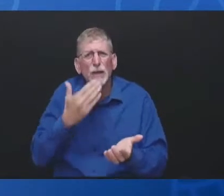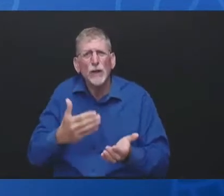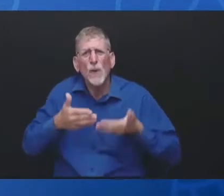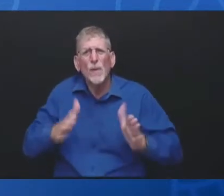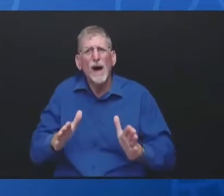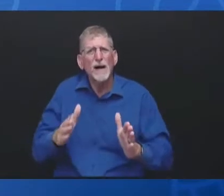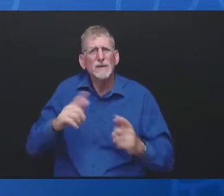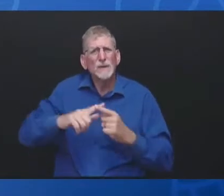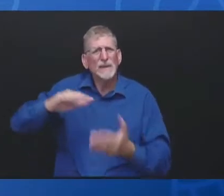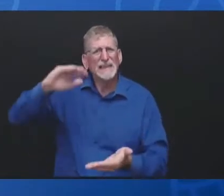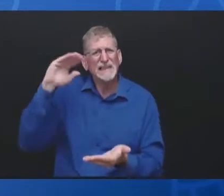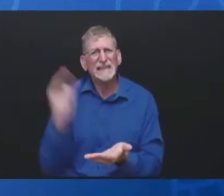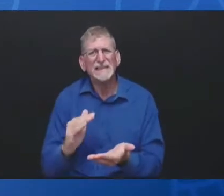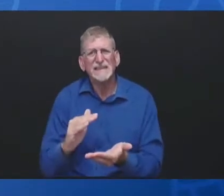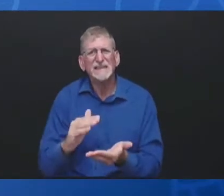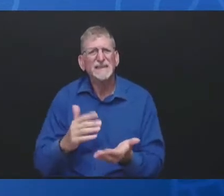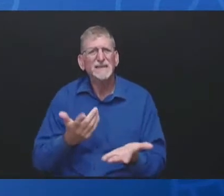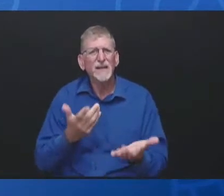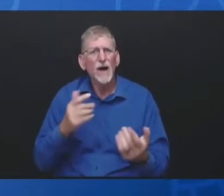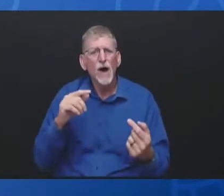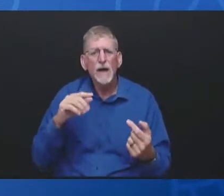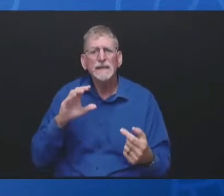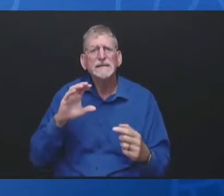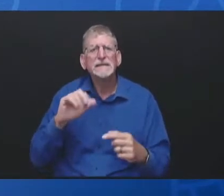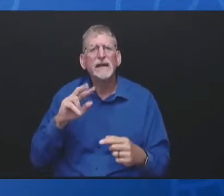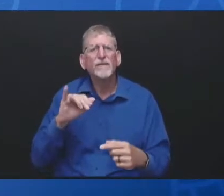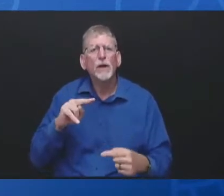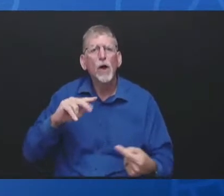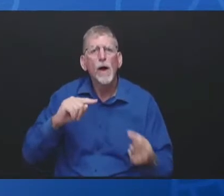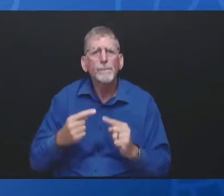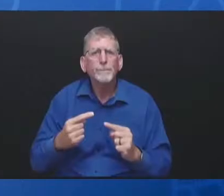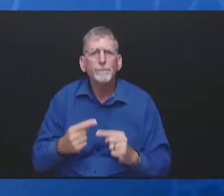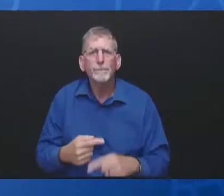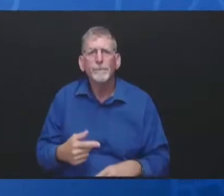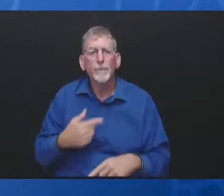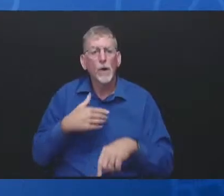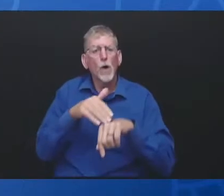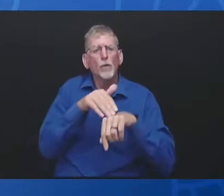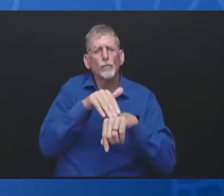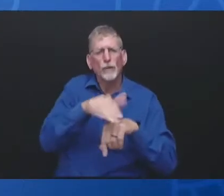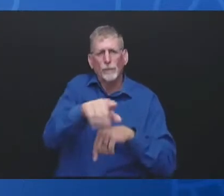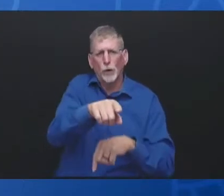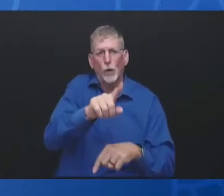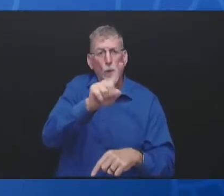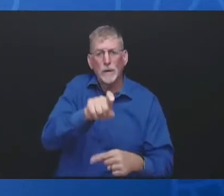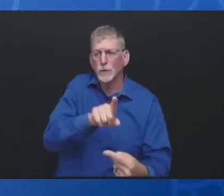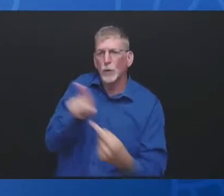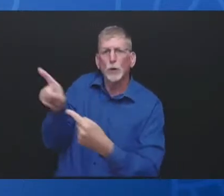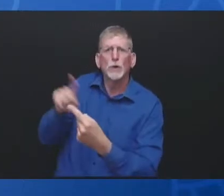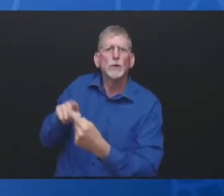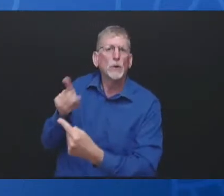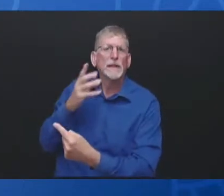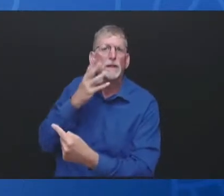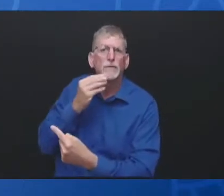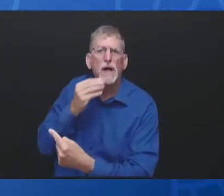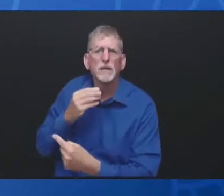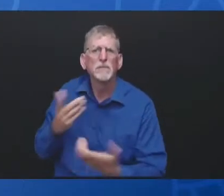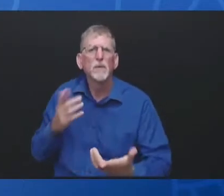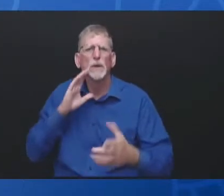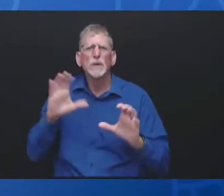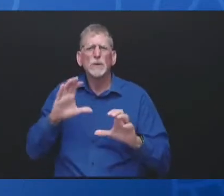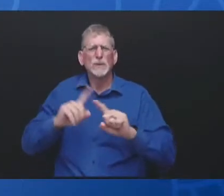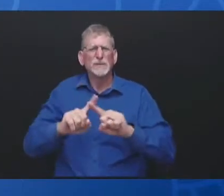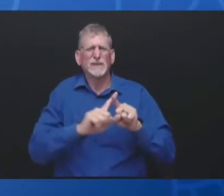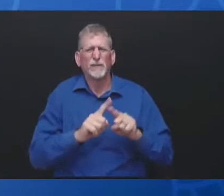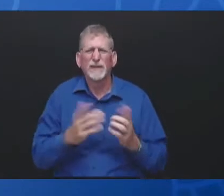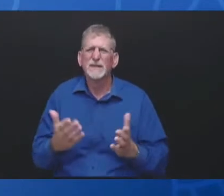airstrikes. And we also know, as we all do, and this is one of the things that we've discovered time and time again, that